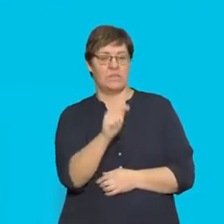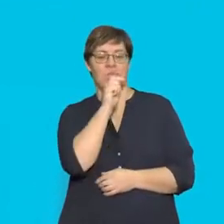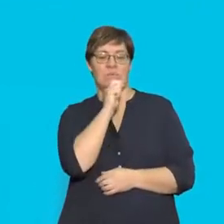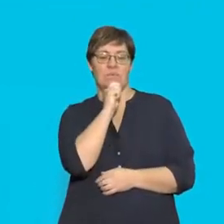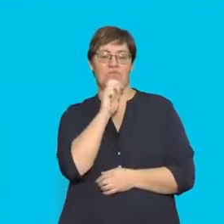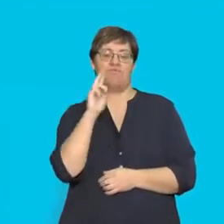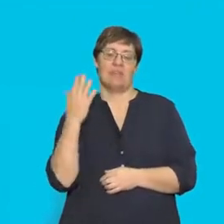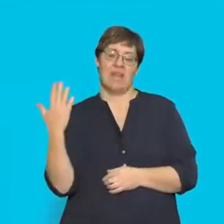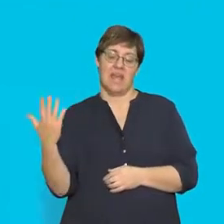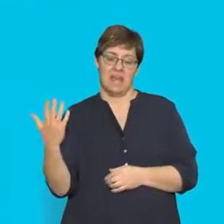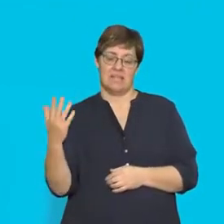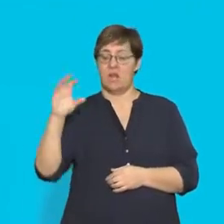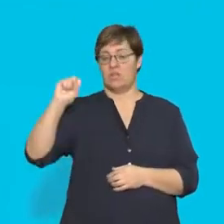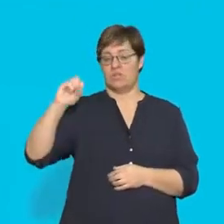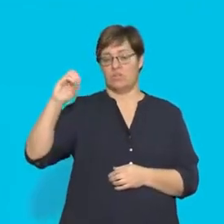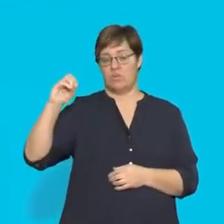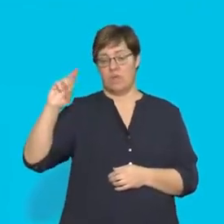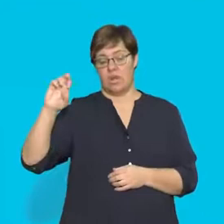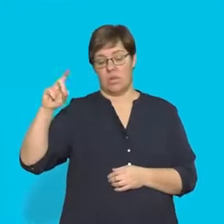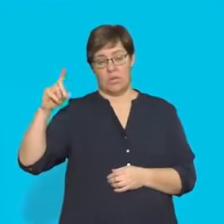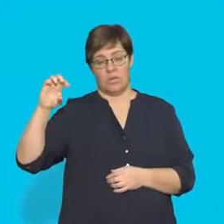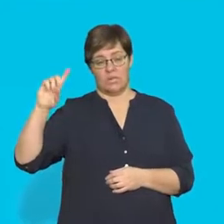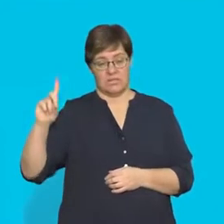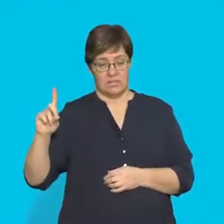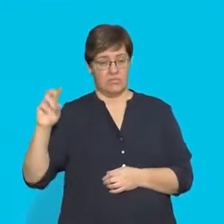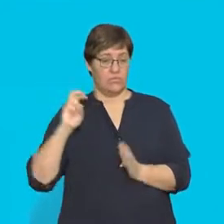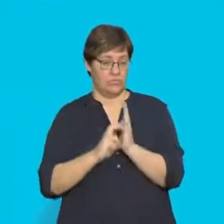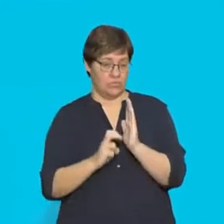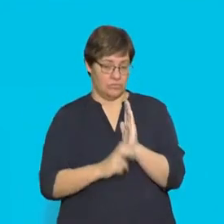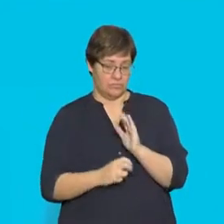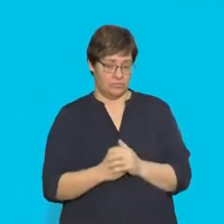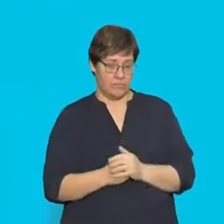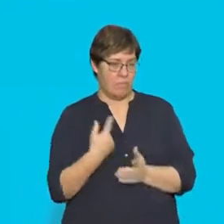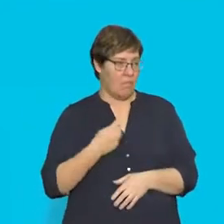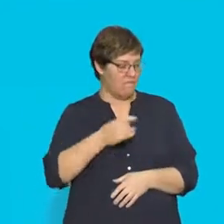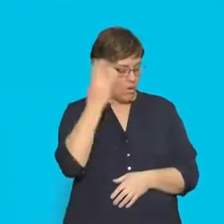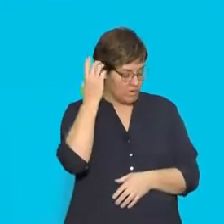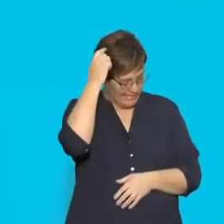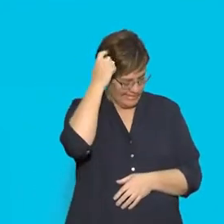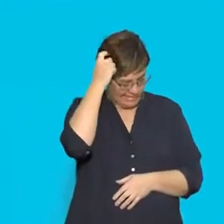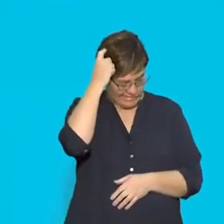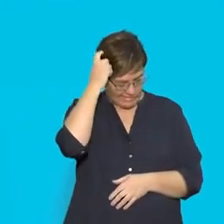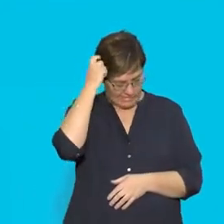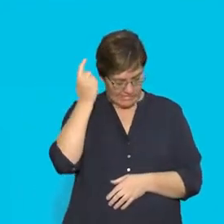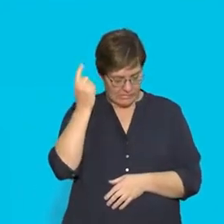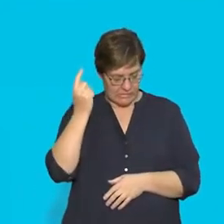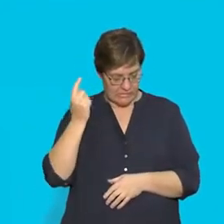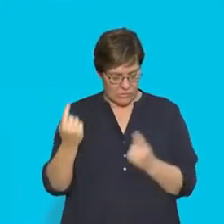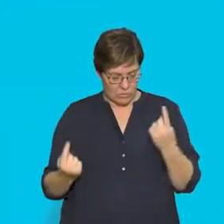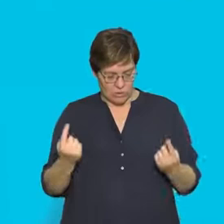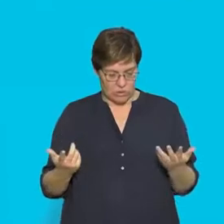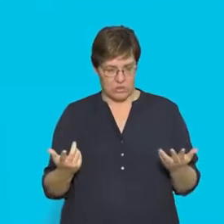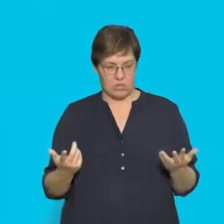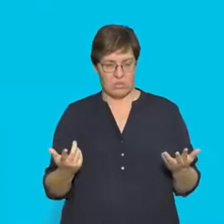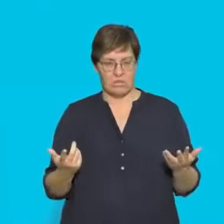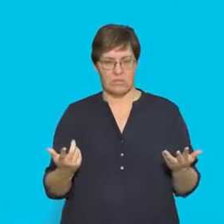right-hand solenoid rule. Now, if by any chance you forget the right-hand solenoid rule,